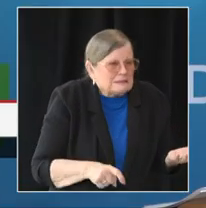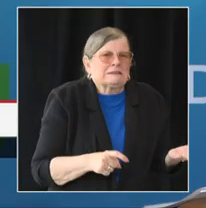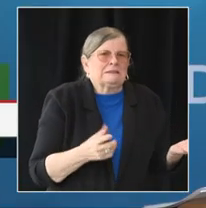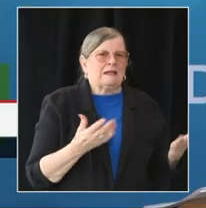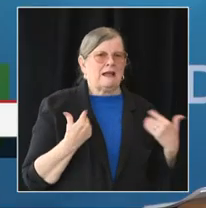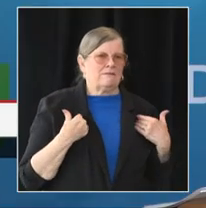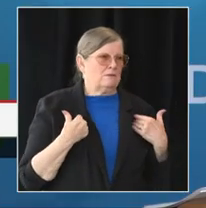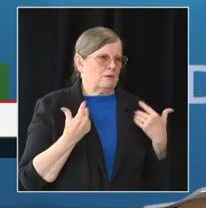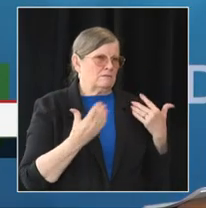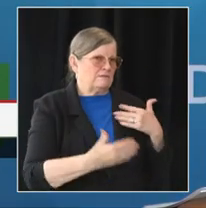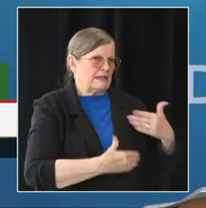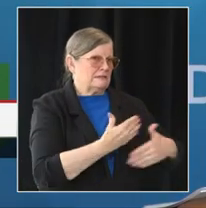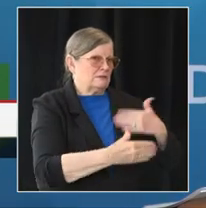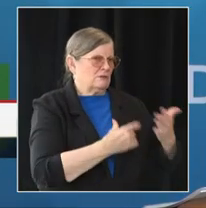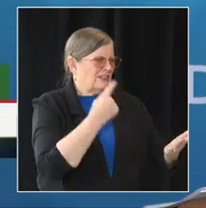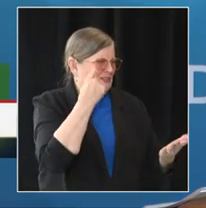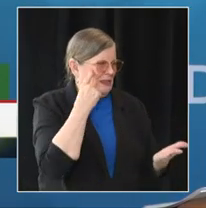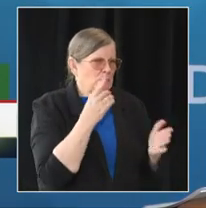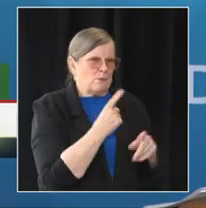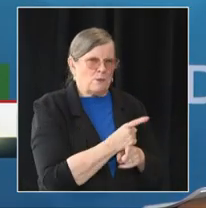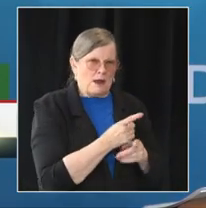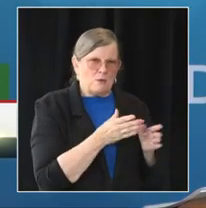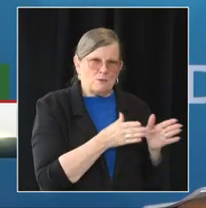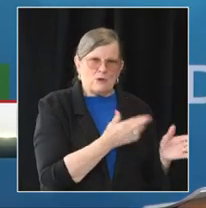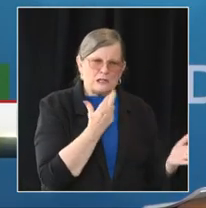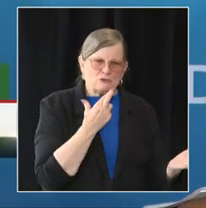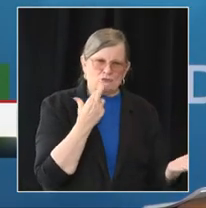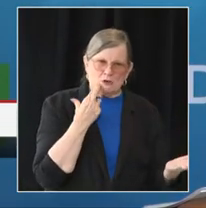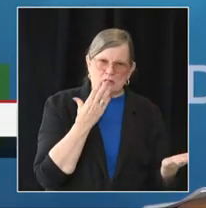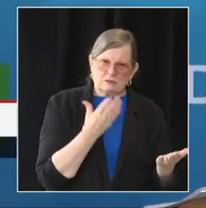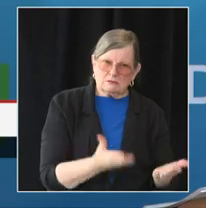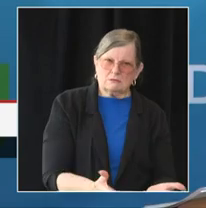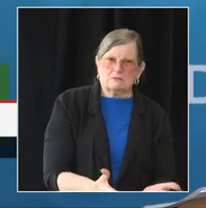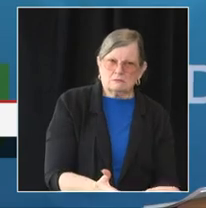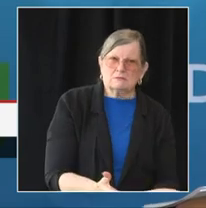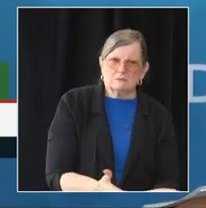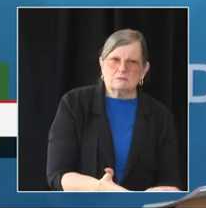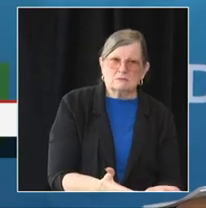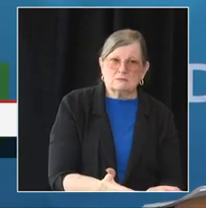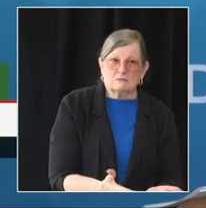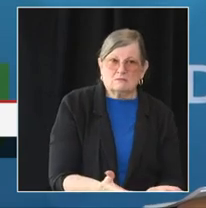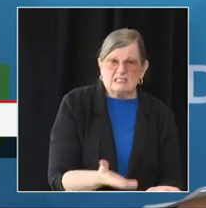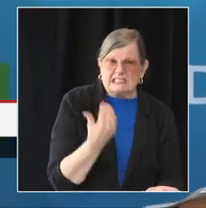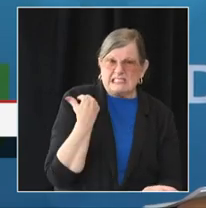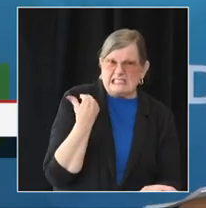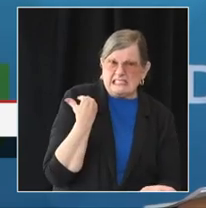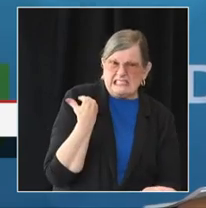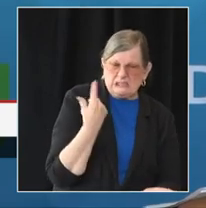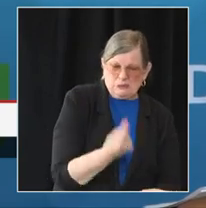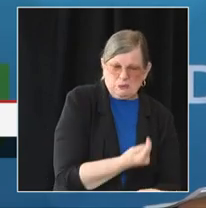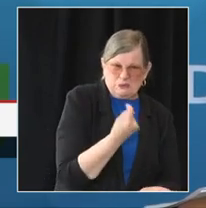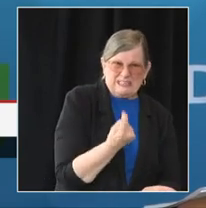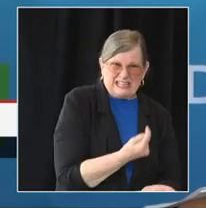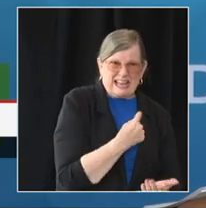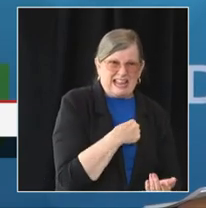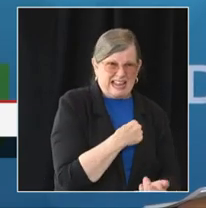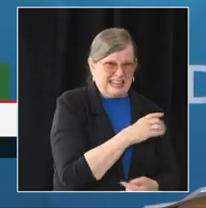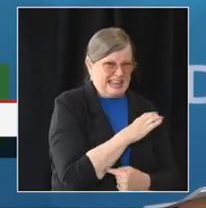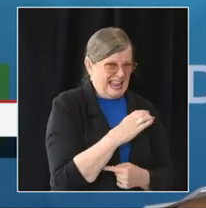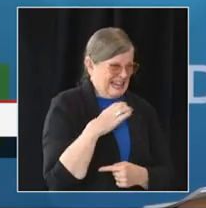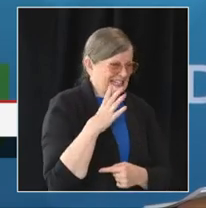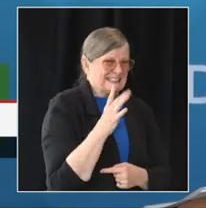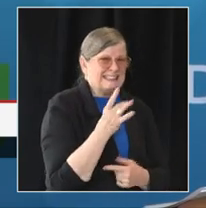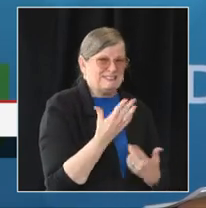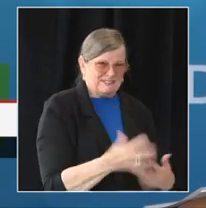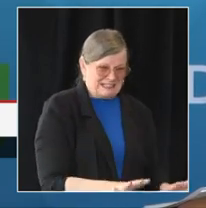for our restaurants. And this Tuesday, the council passed on an emergency, an 8-4 vote, the